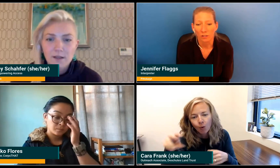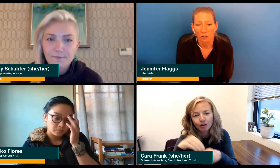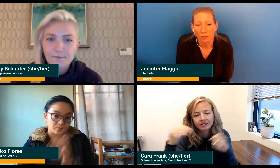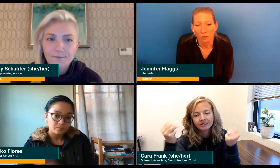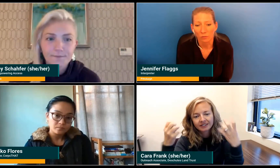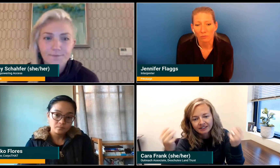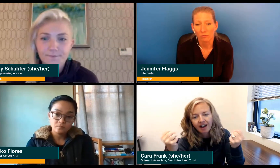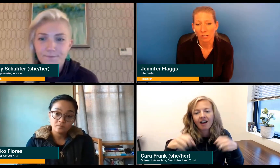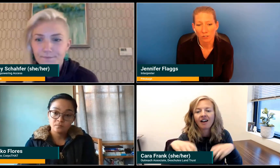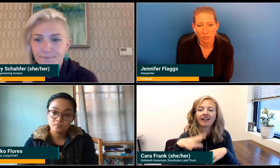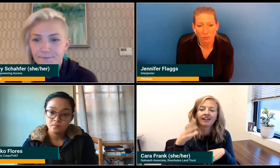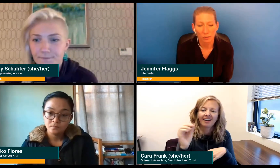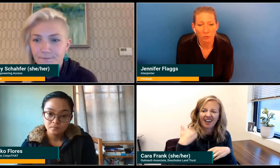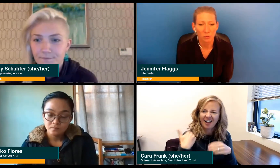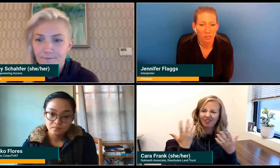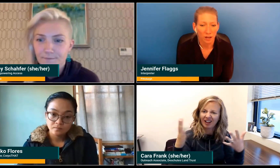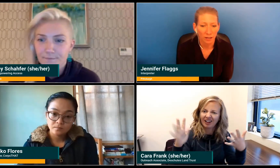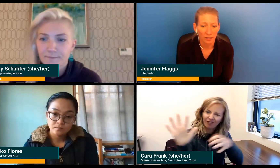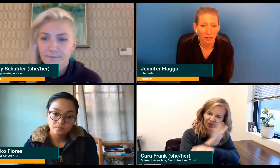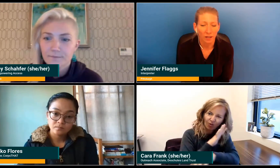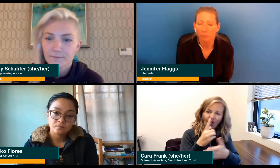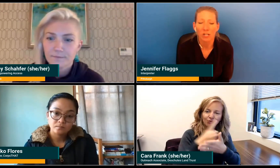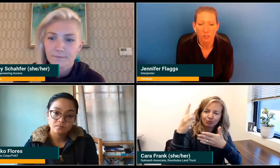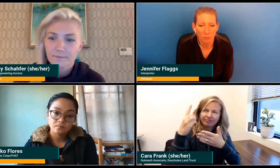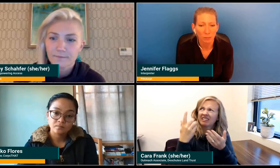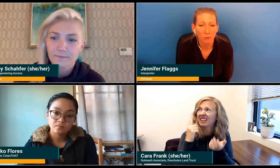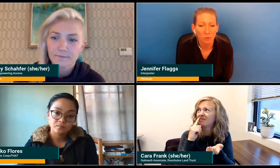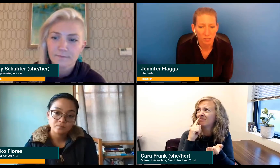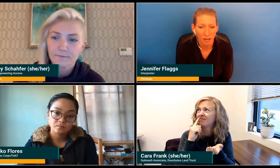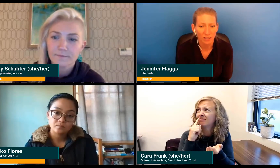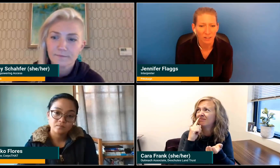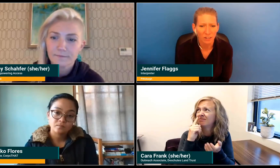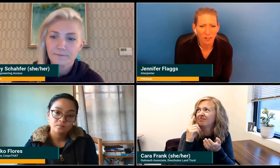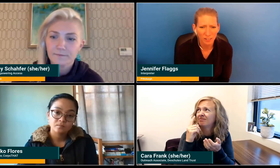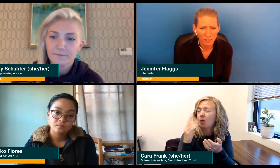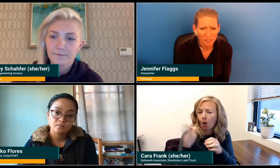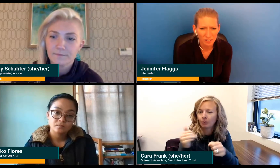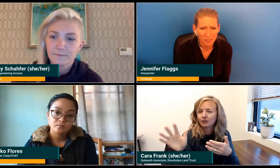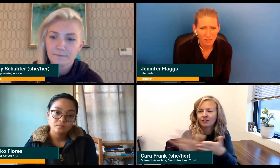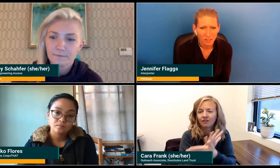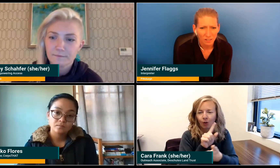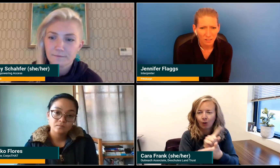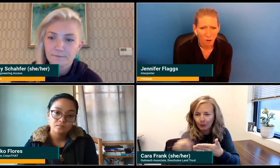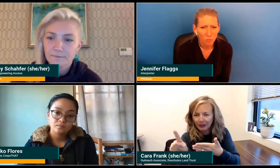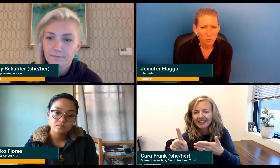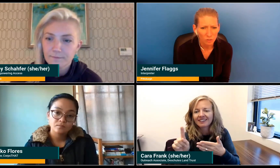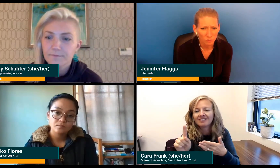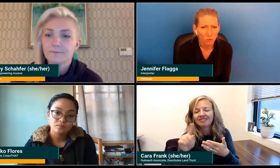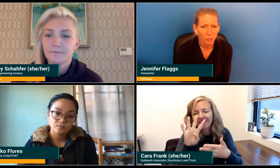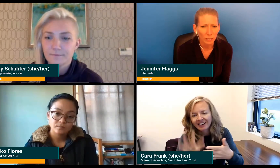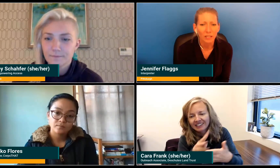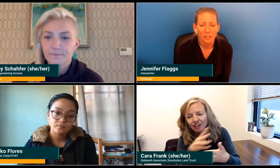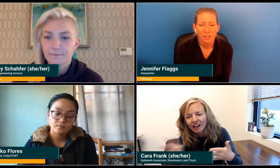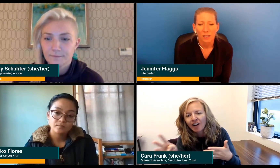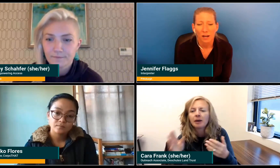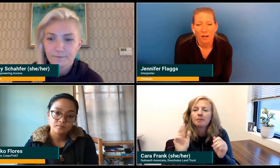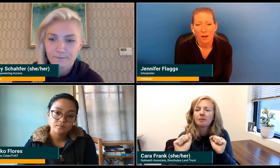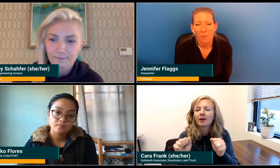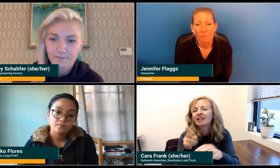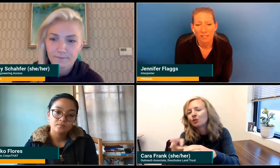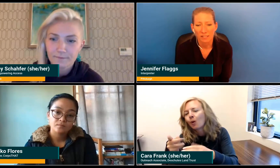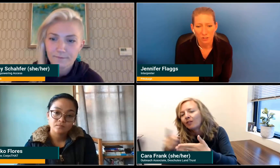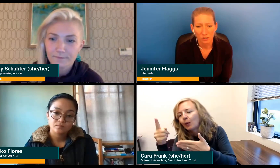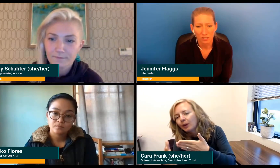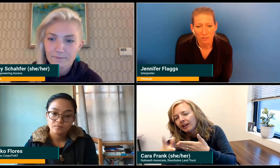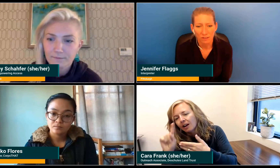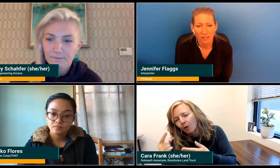are, ranchers and people who sign, rangers and people who sign, and they're there. I think it's almost a full week.